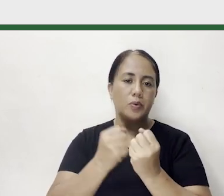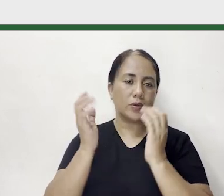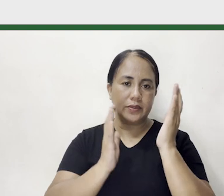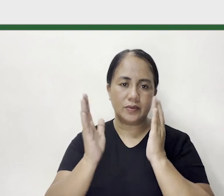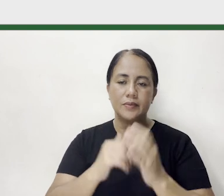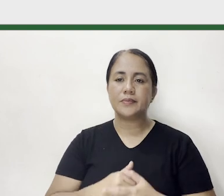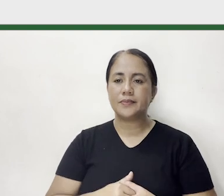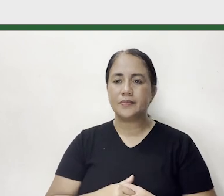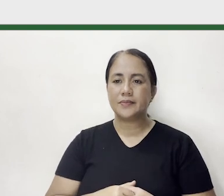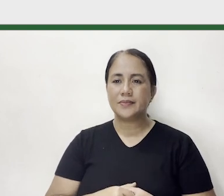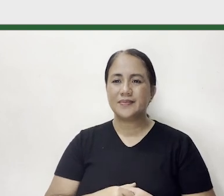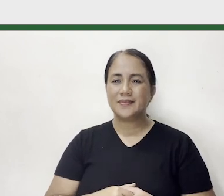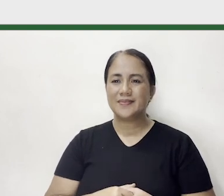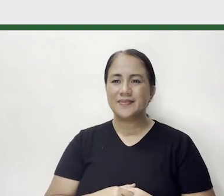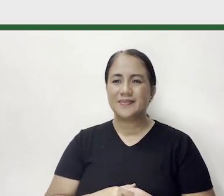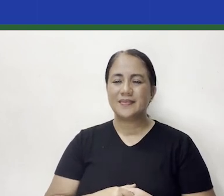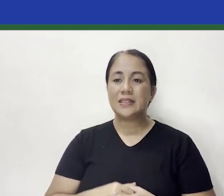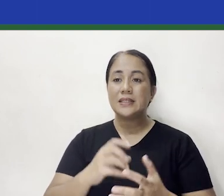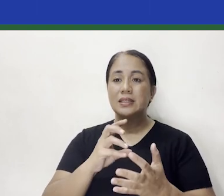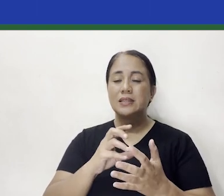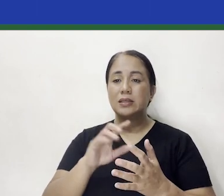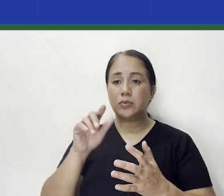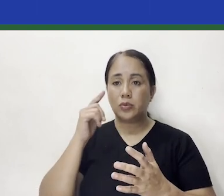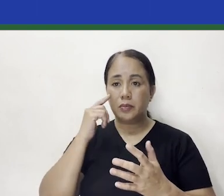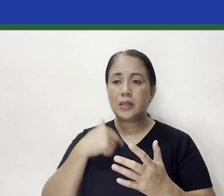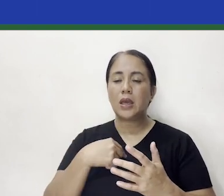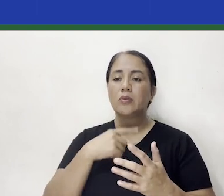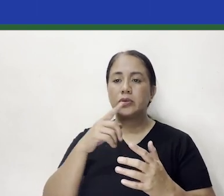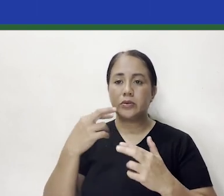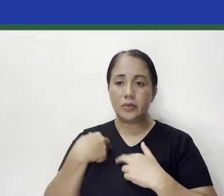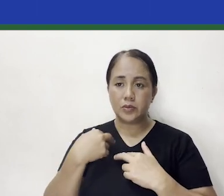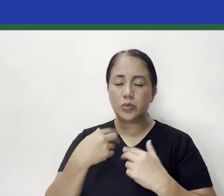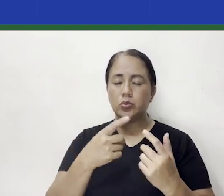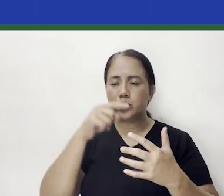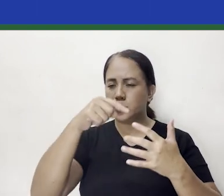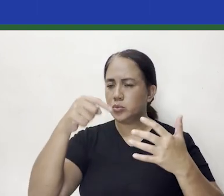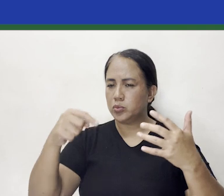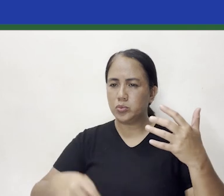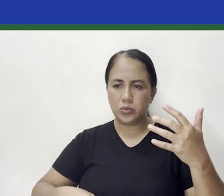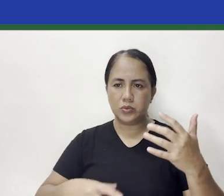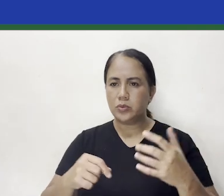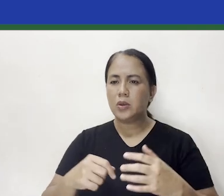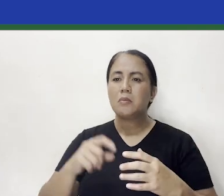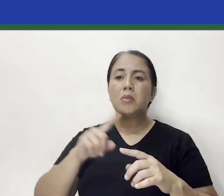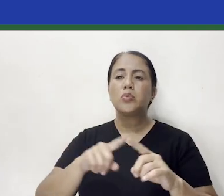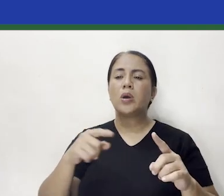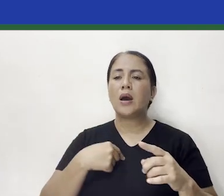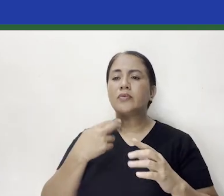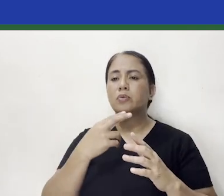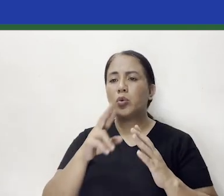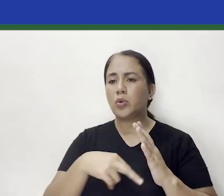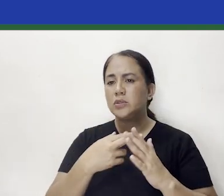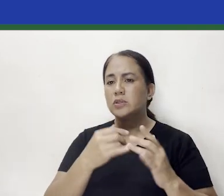of community support services. The state has the primary obligation of doing all of these,